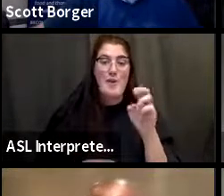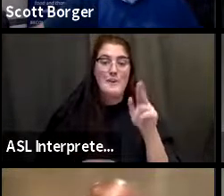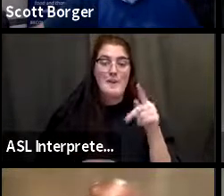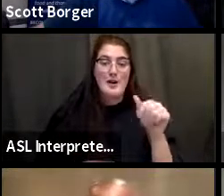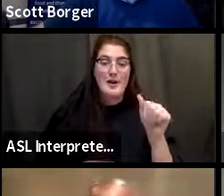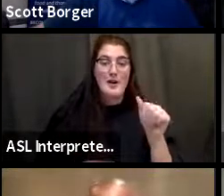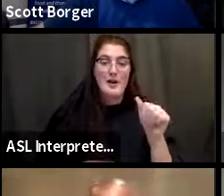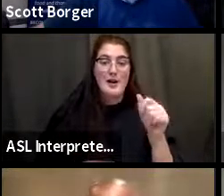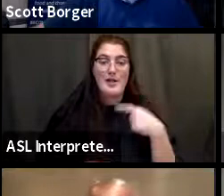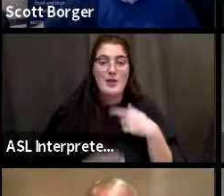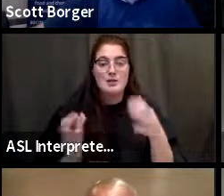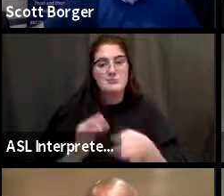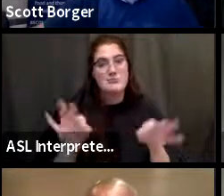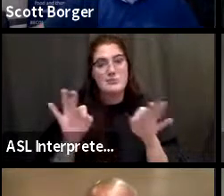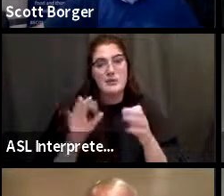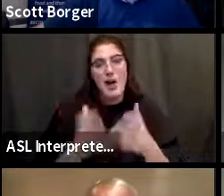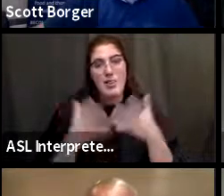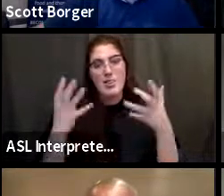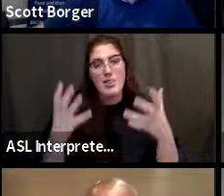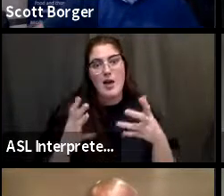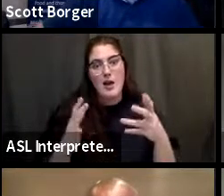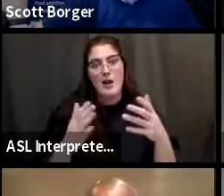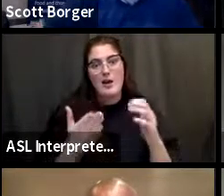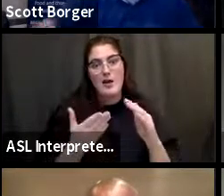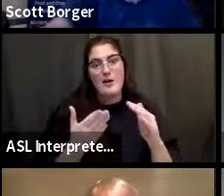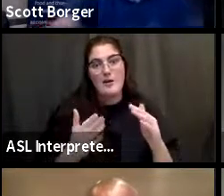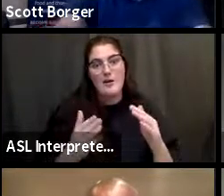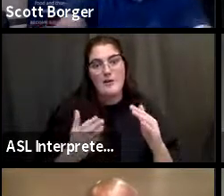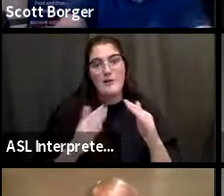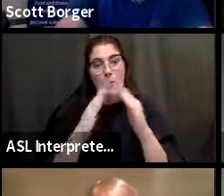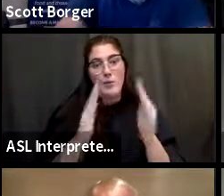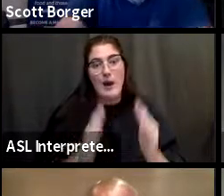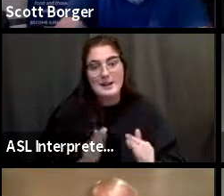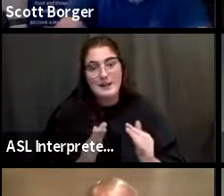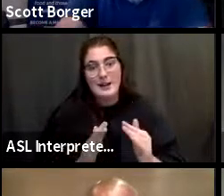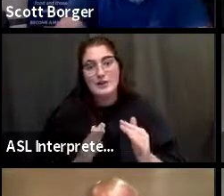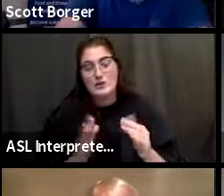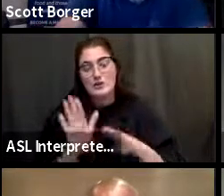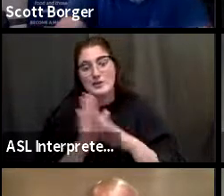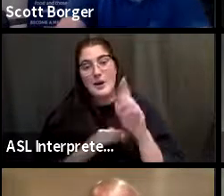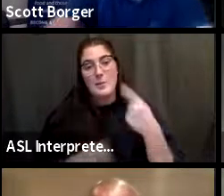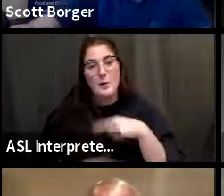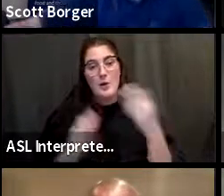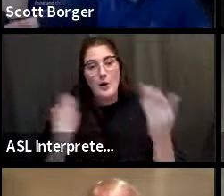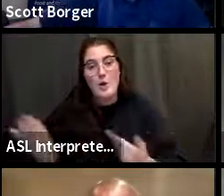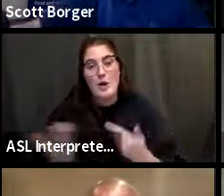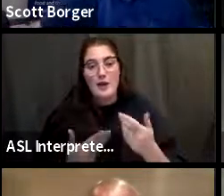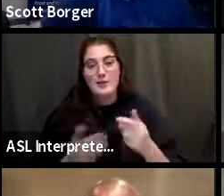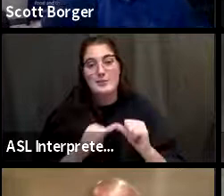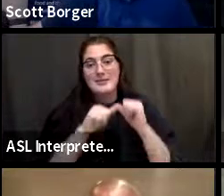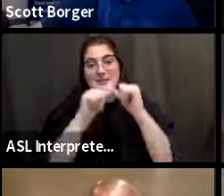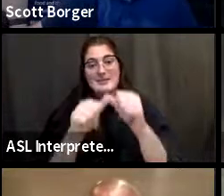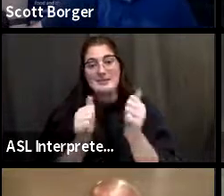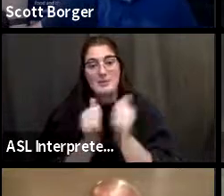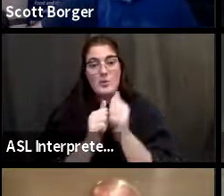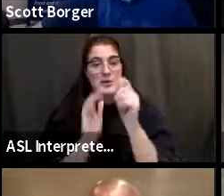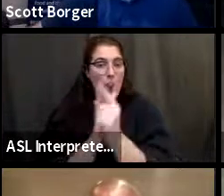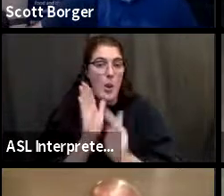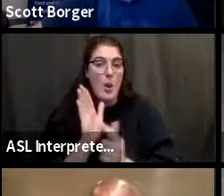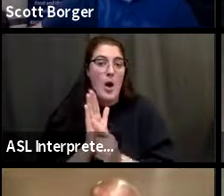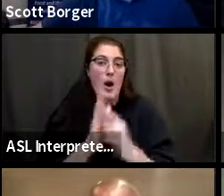of residential development in 5D, which we welcome when it is done in a manner consistent with the law and